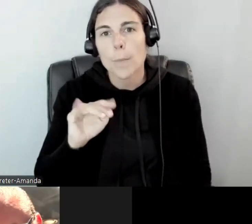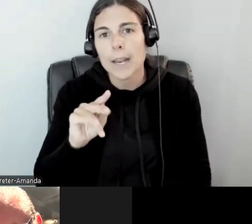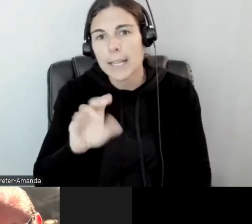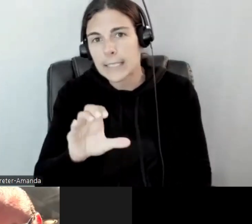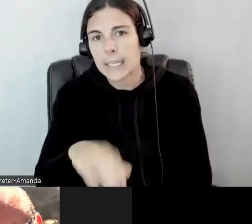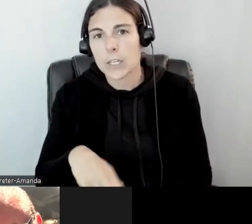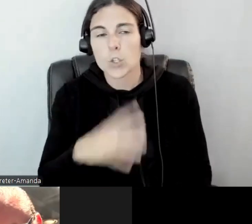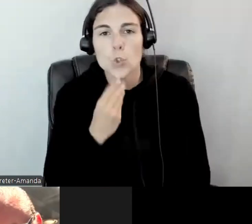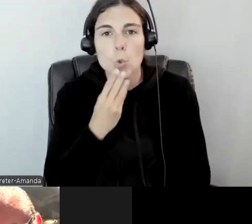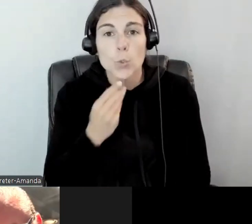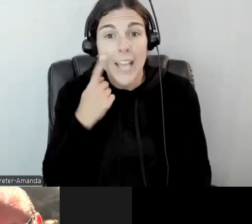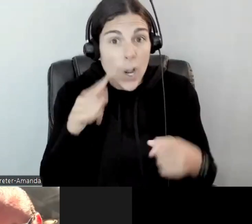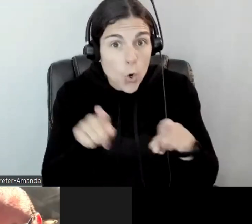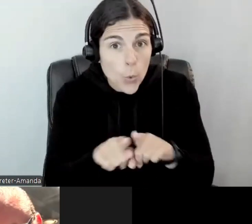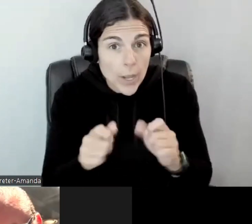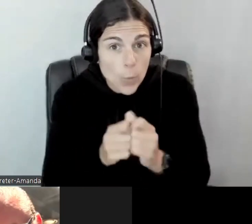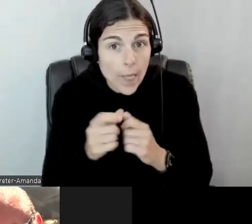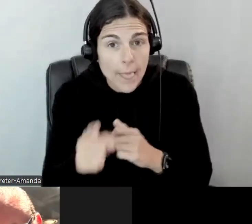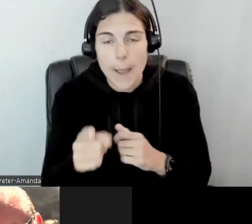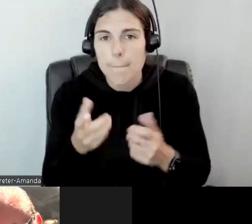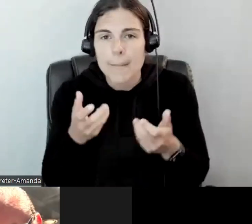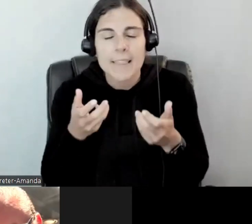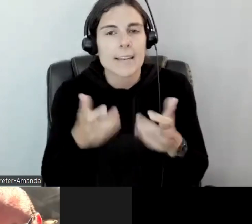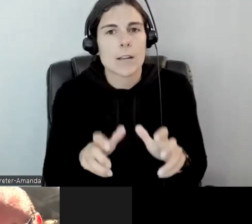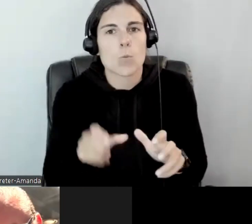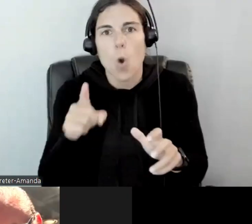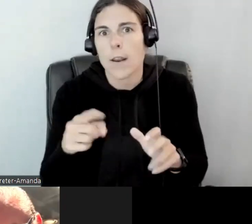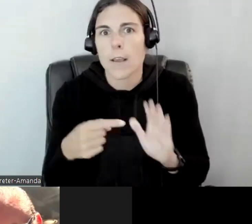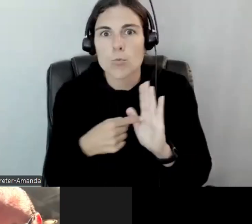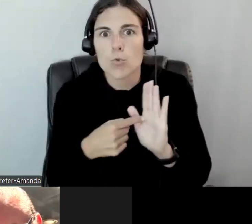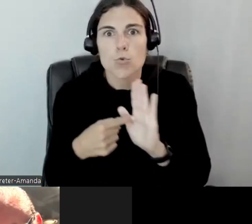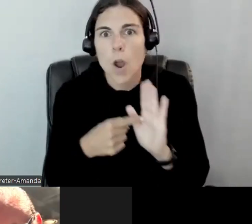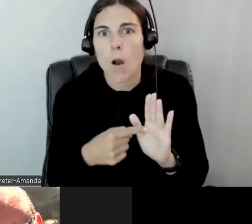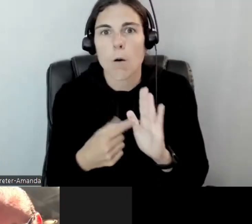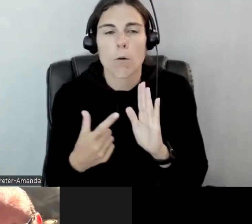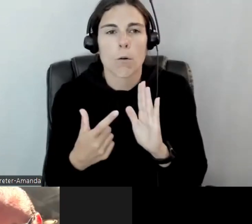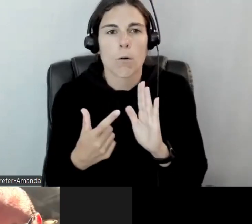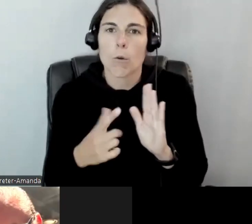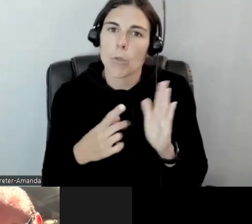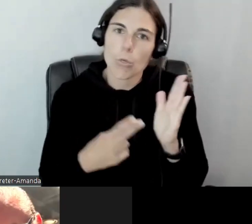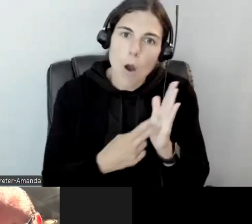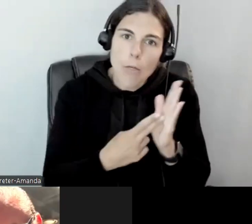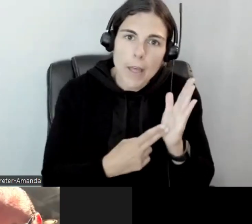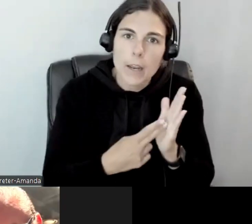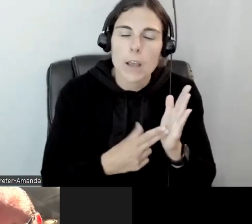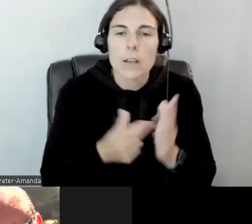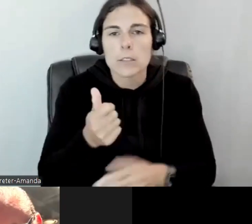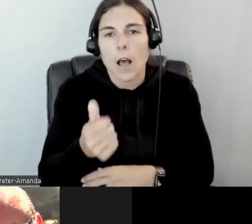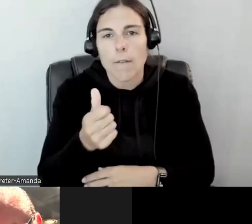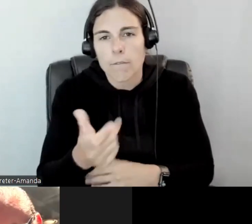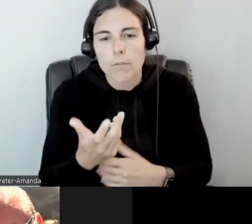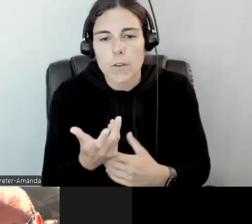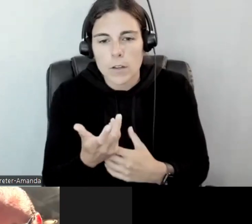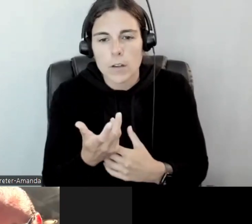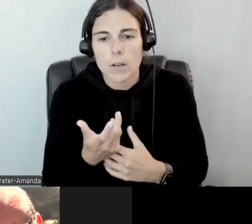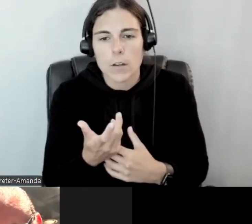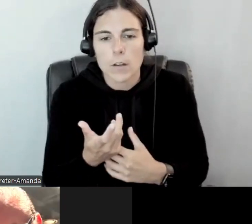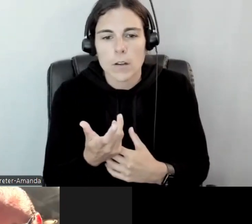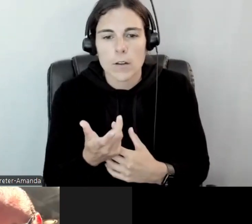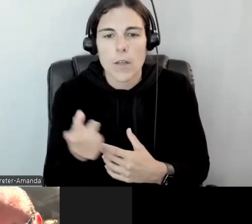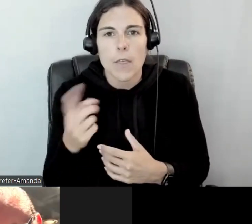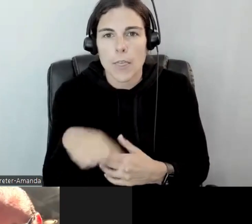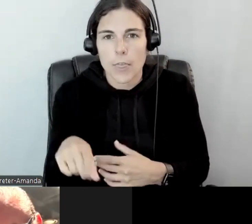with him. They just didn't want him to blow the cover of the gig. It was a good gig, and they didn't like that he was